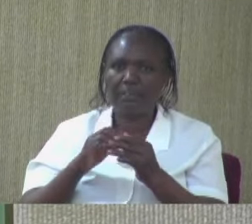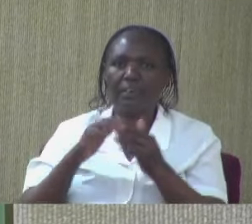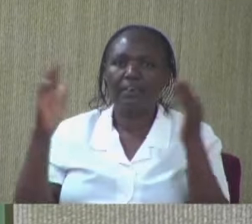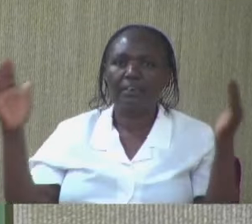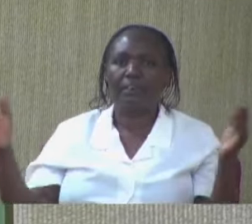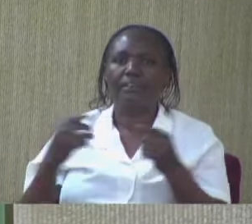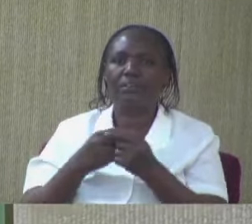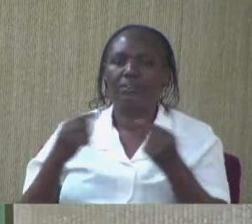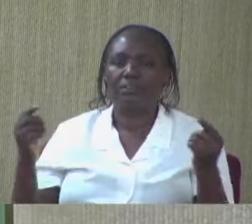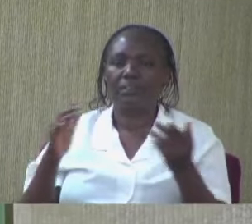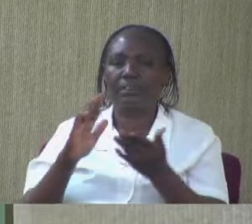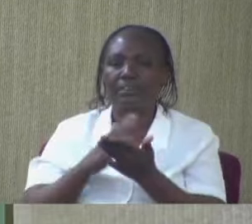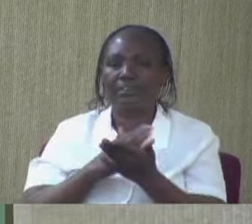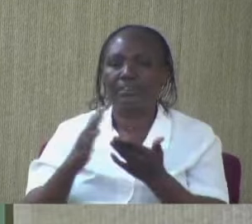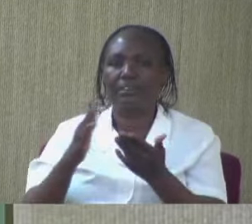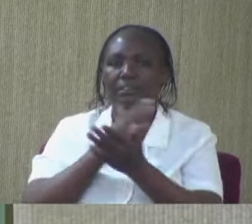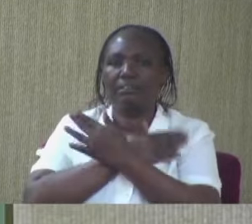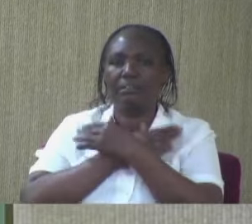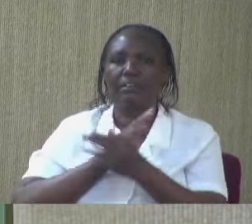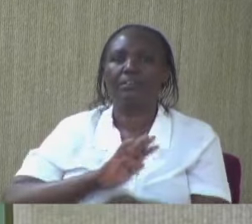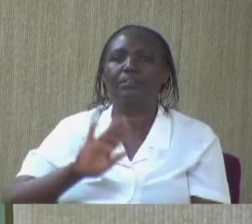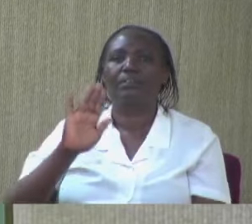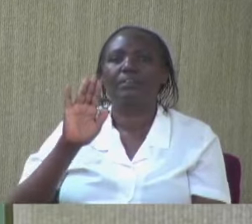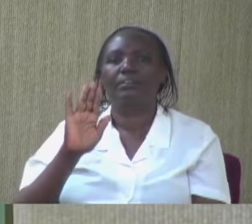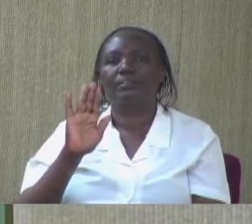and share with a friend?